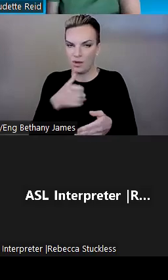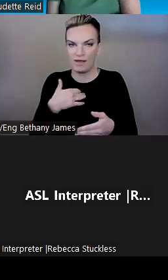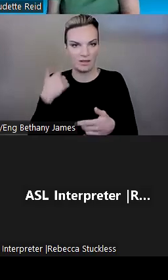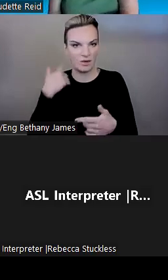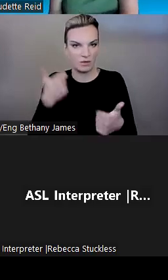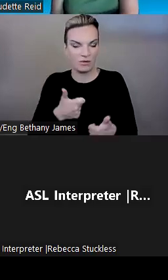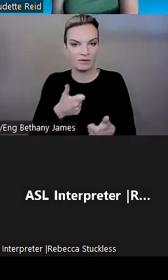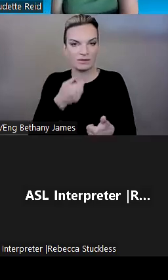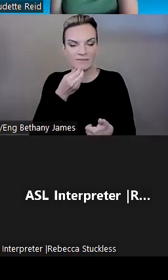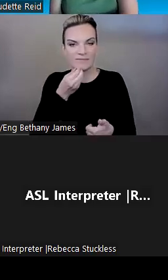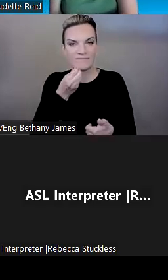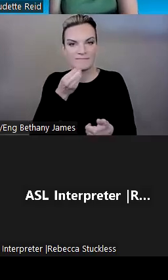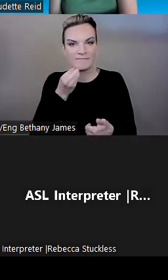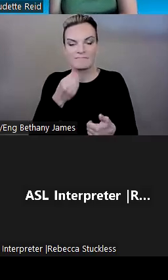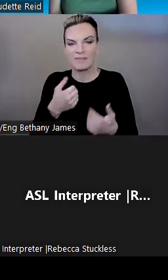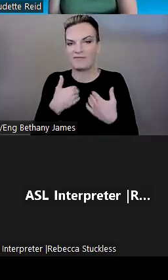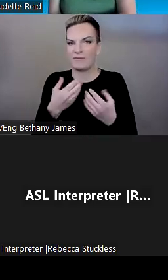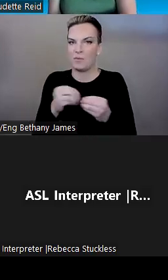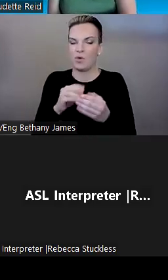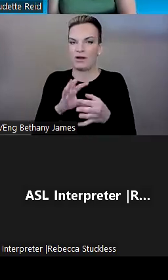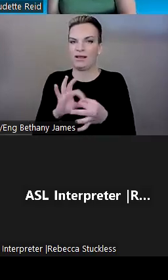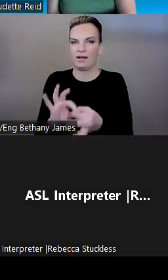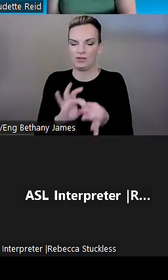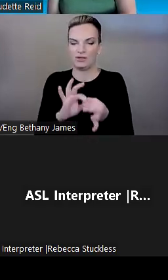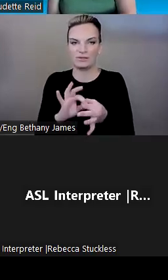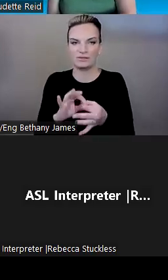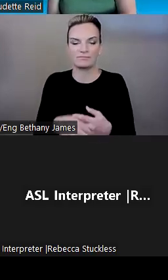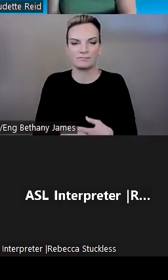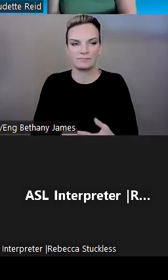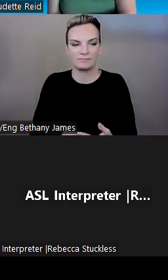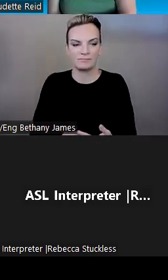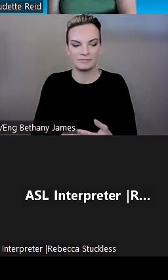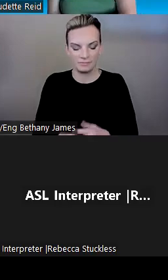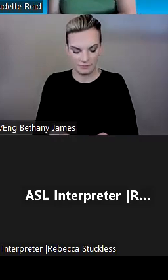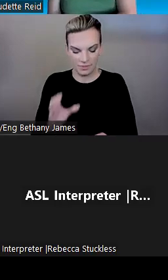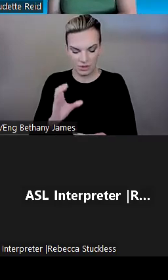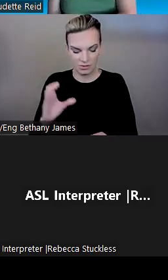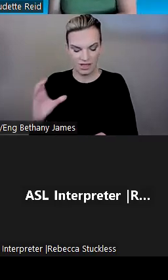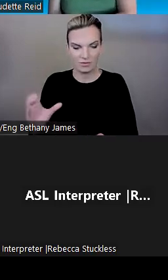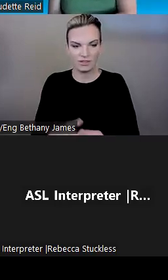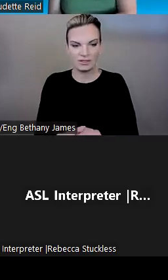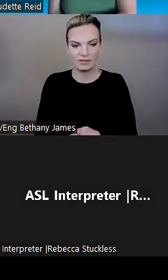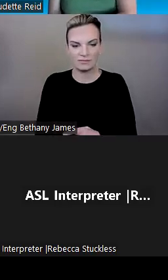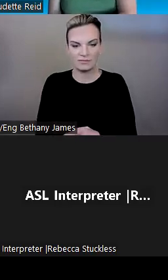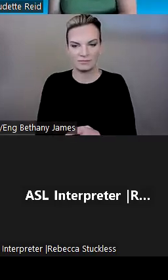to have additional connections on their phone. Closed captions